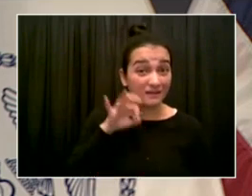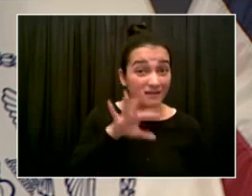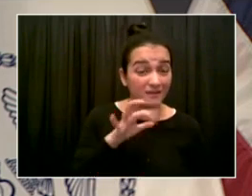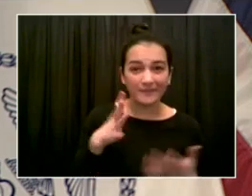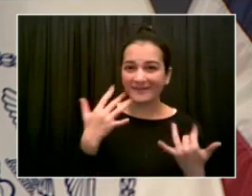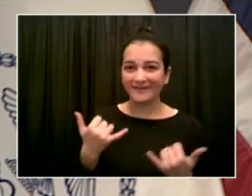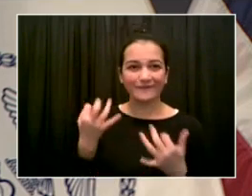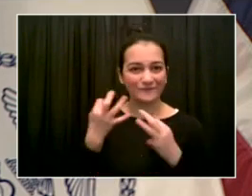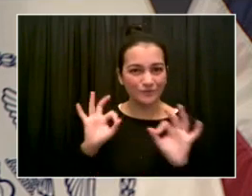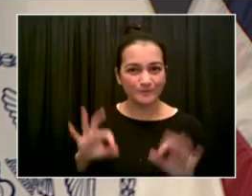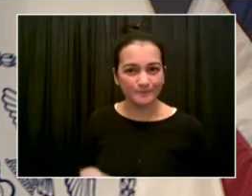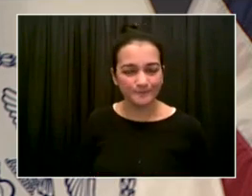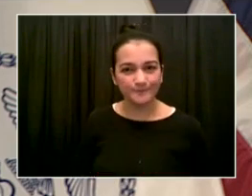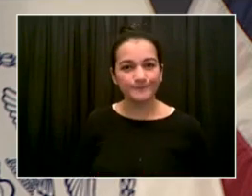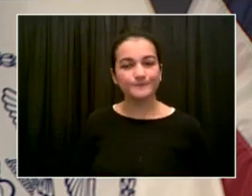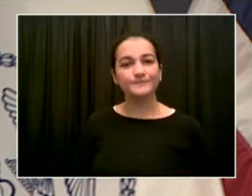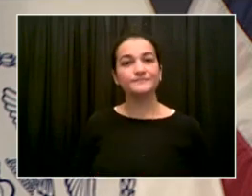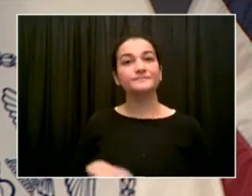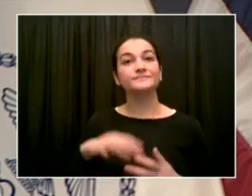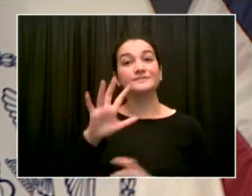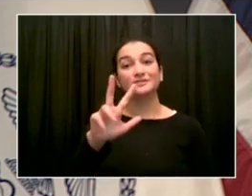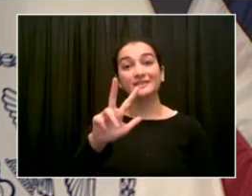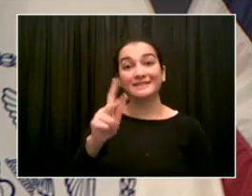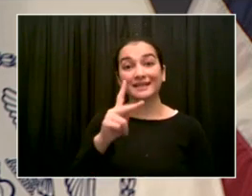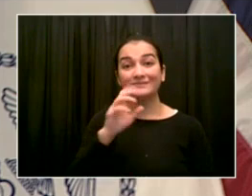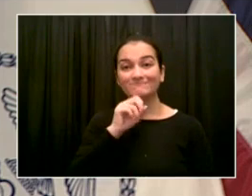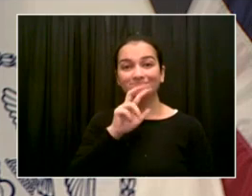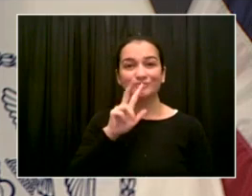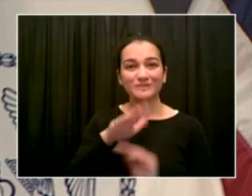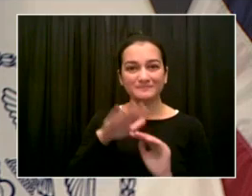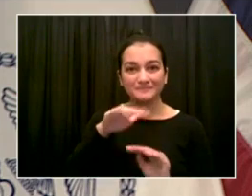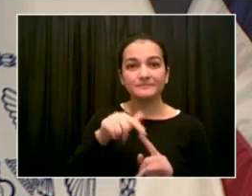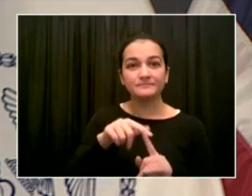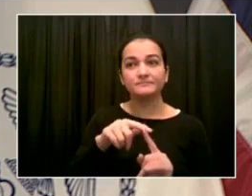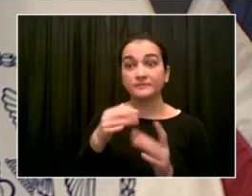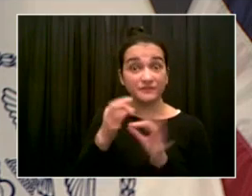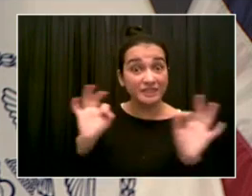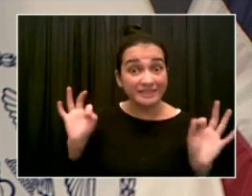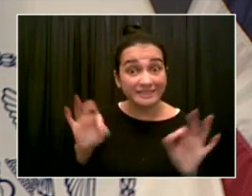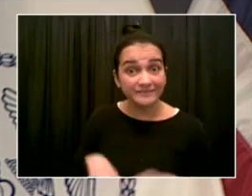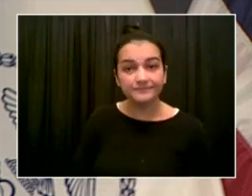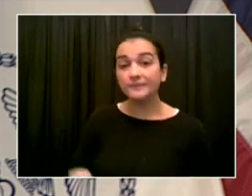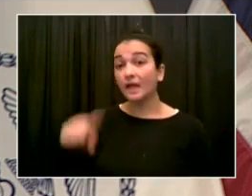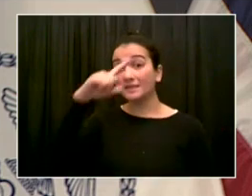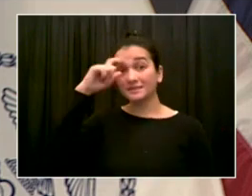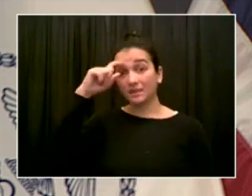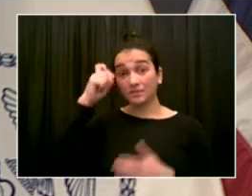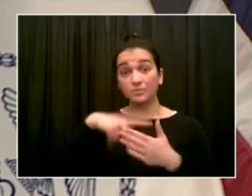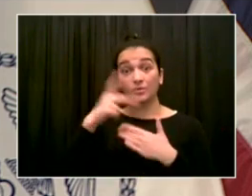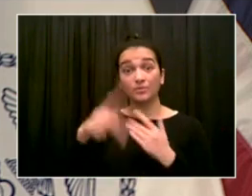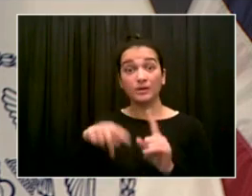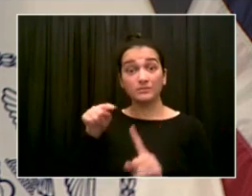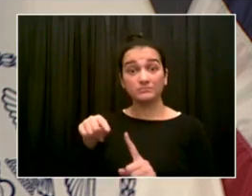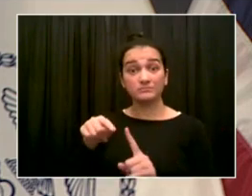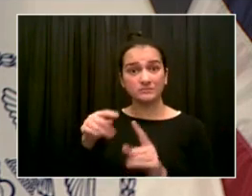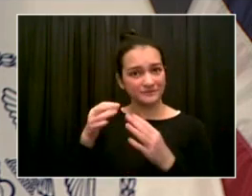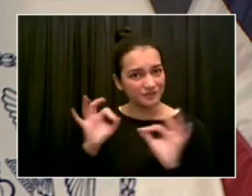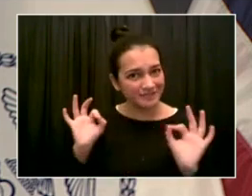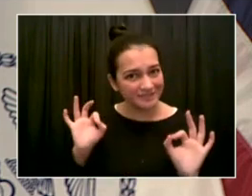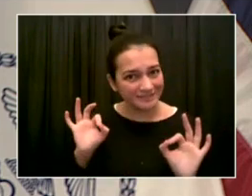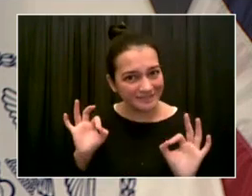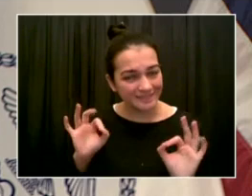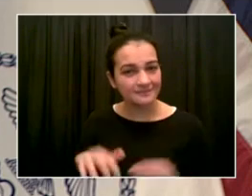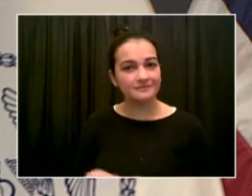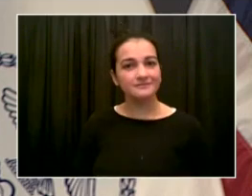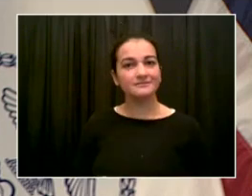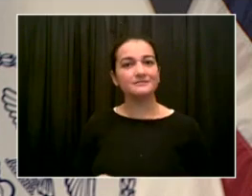things, summarizing this summer, all these things took a financial burden off of working families and across the spectrum, but including low-income